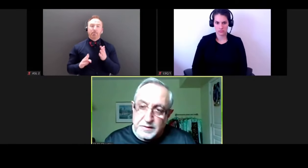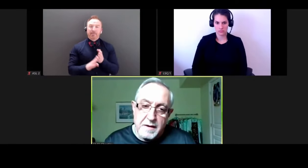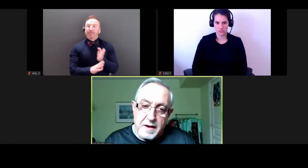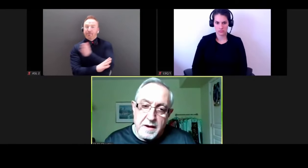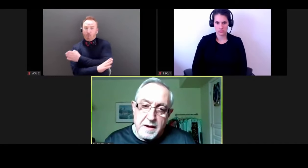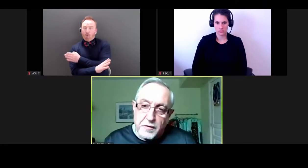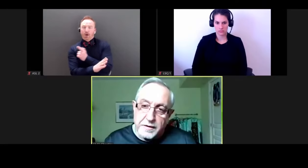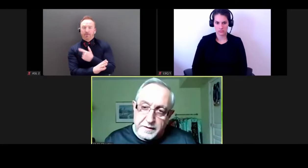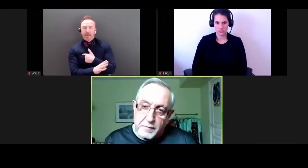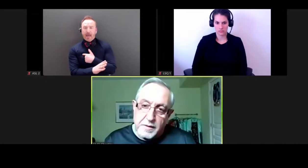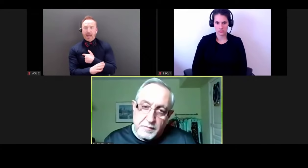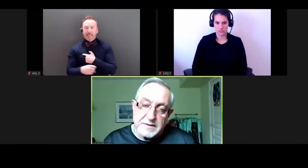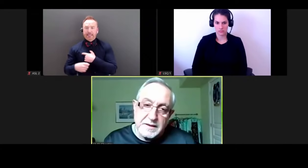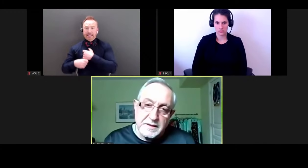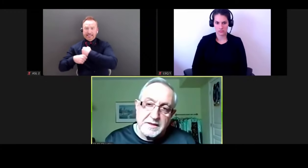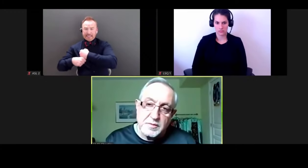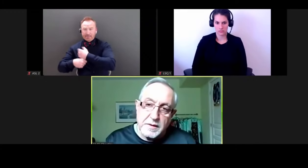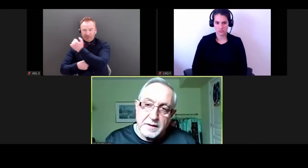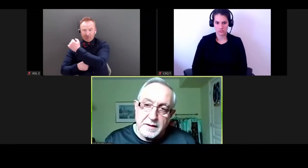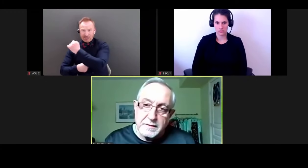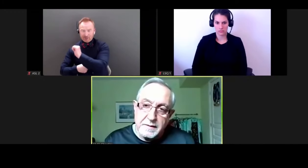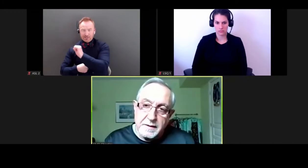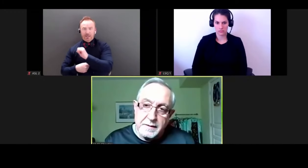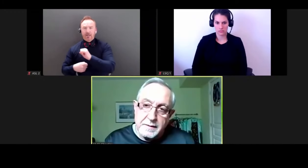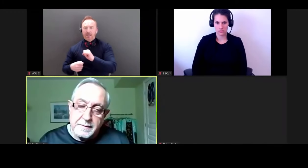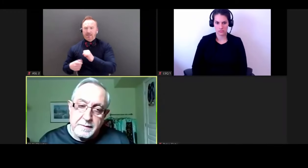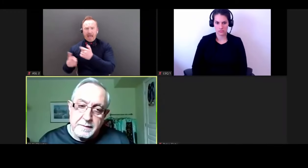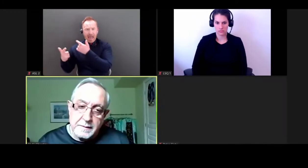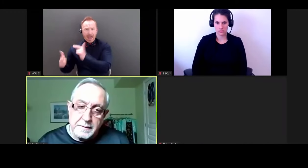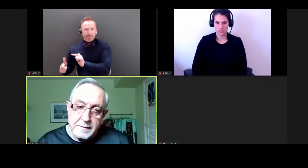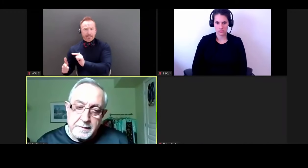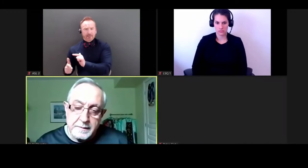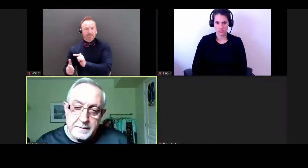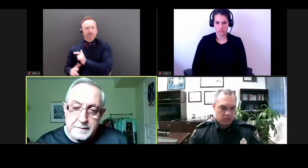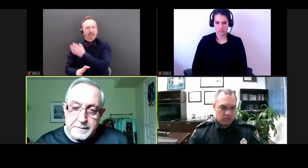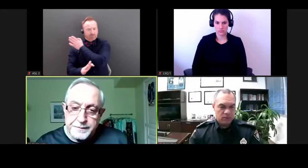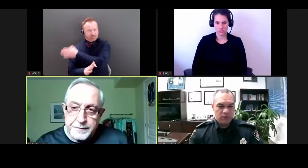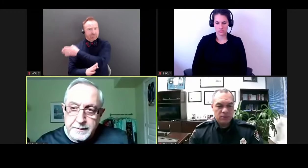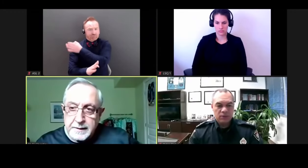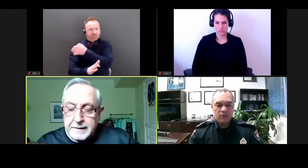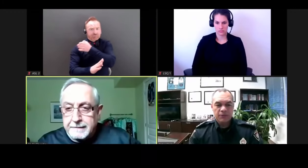never out of order the way we've seen this one here.